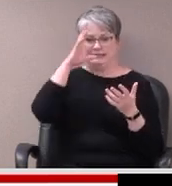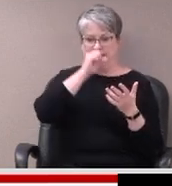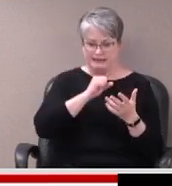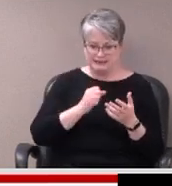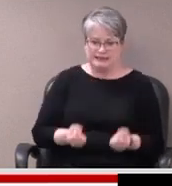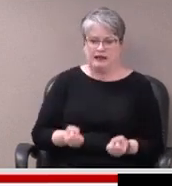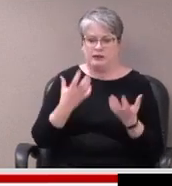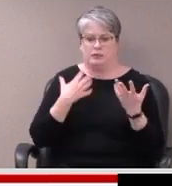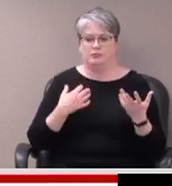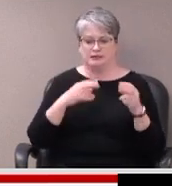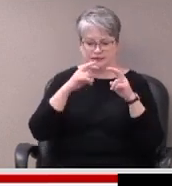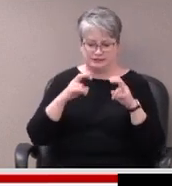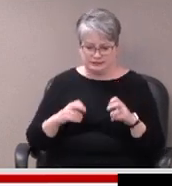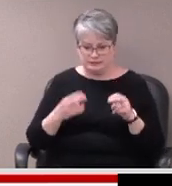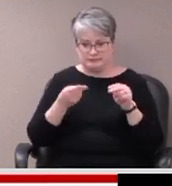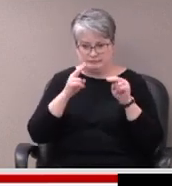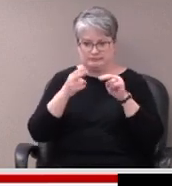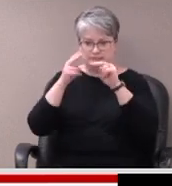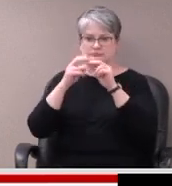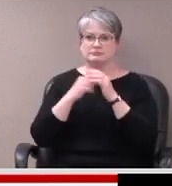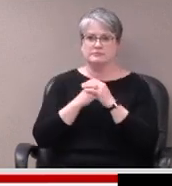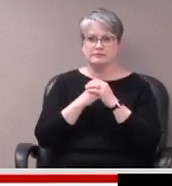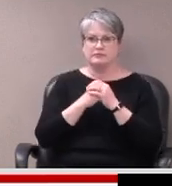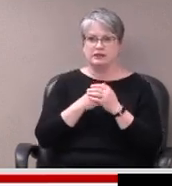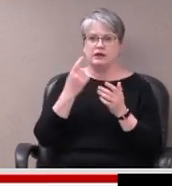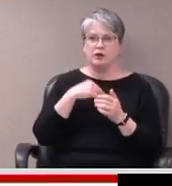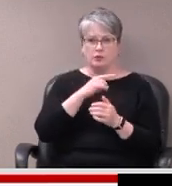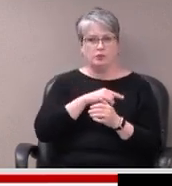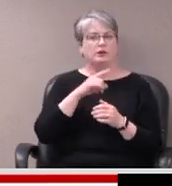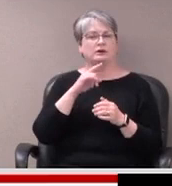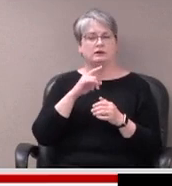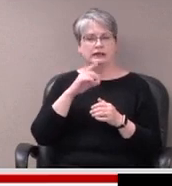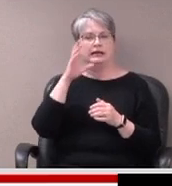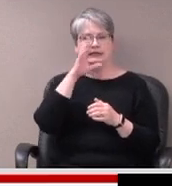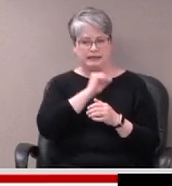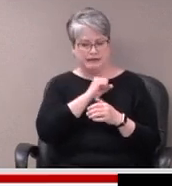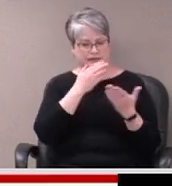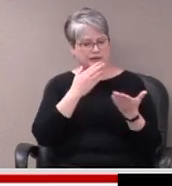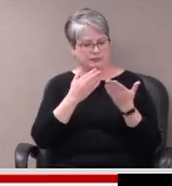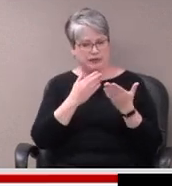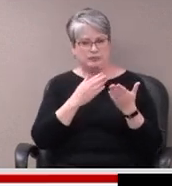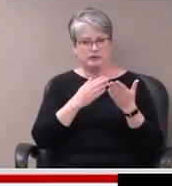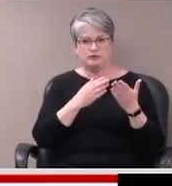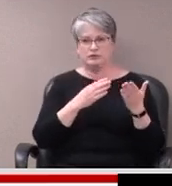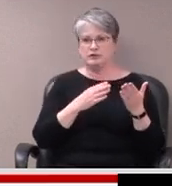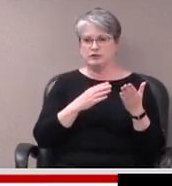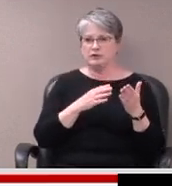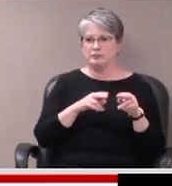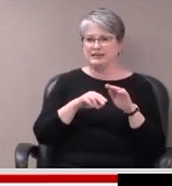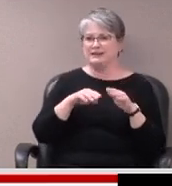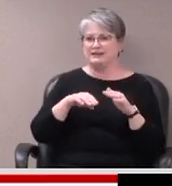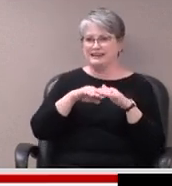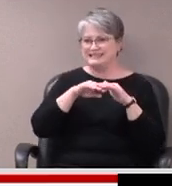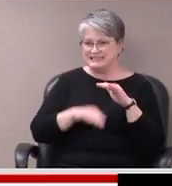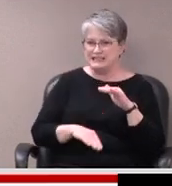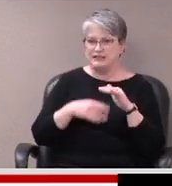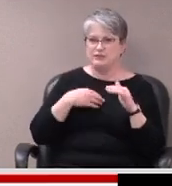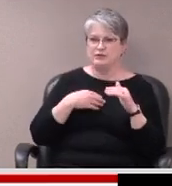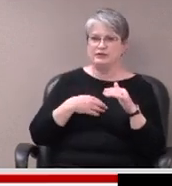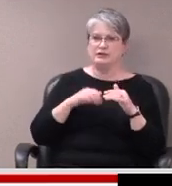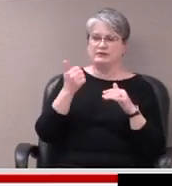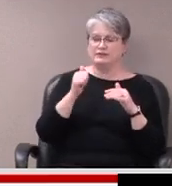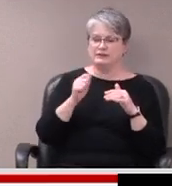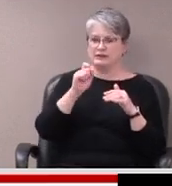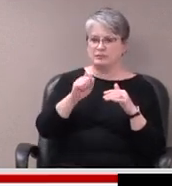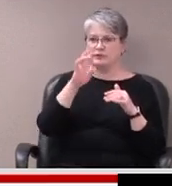values increasing, we have assumed that there is going to be a projected decrease of $10.7 million in